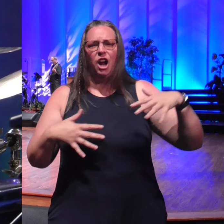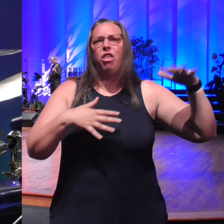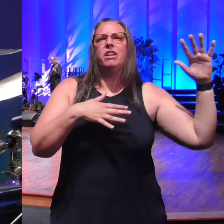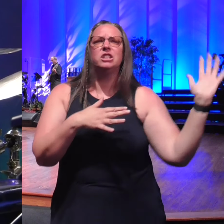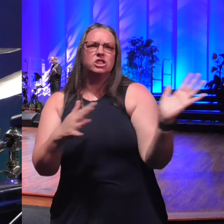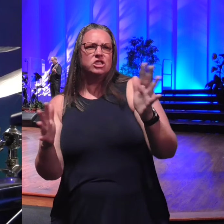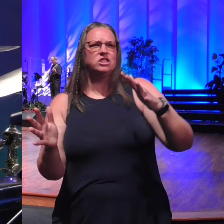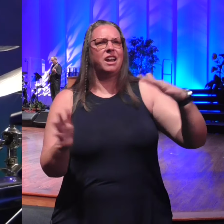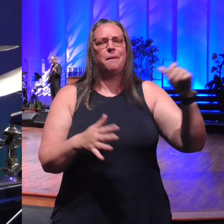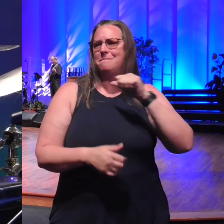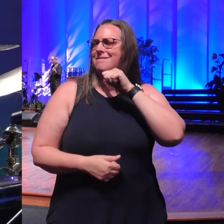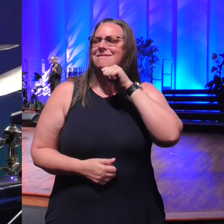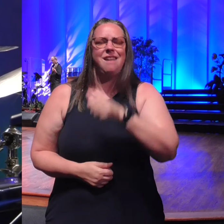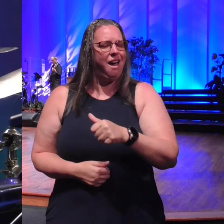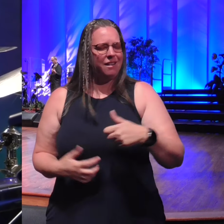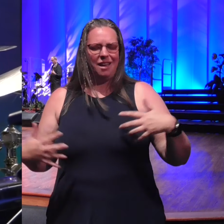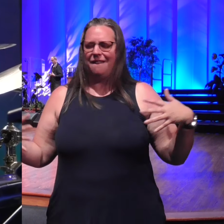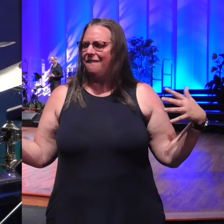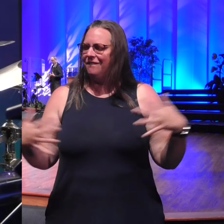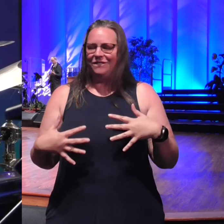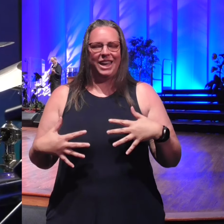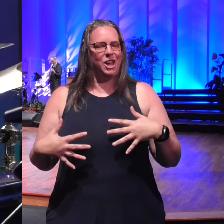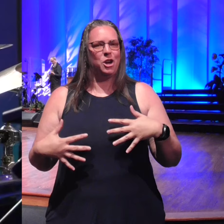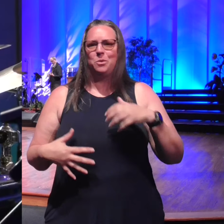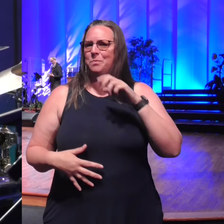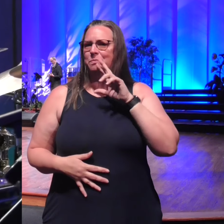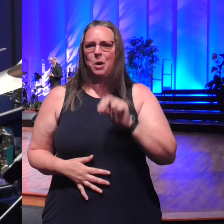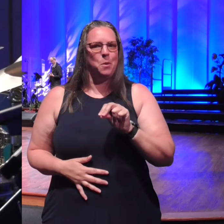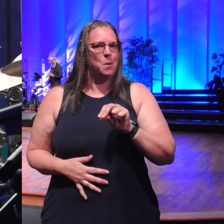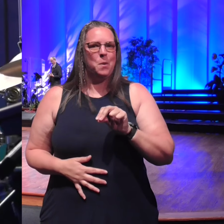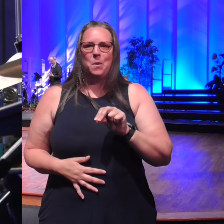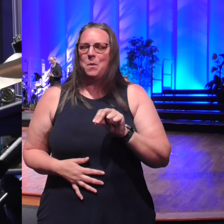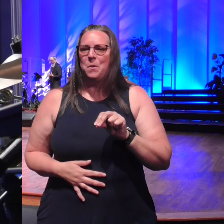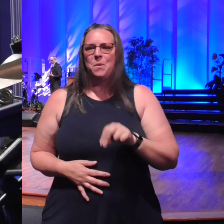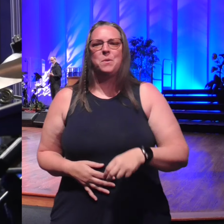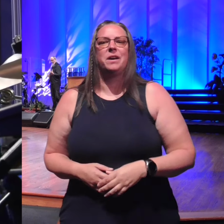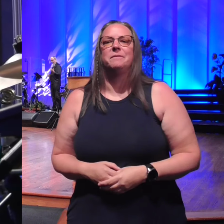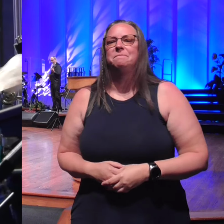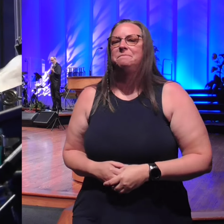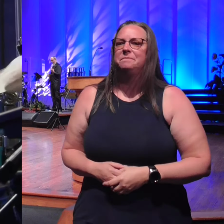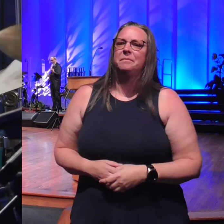No, I'm not gonna fear it all.